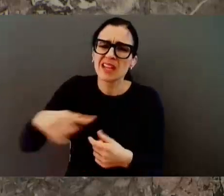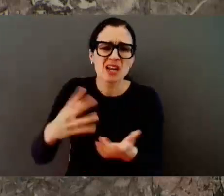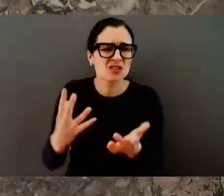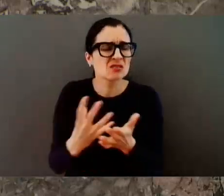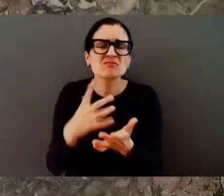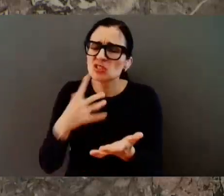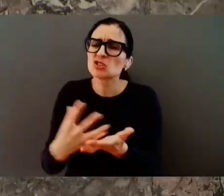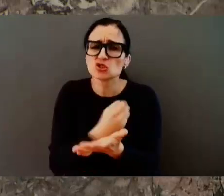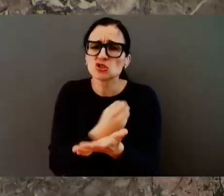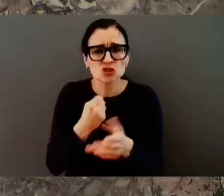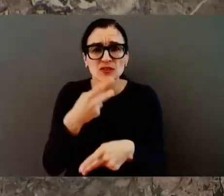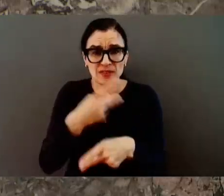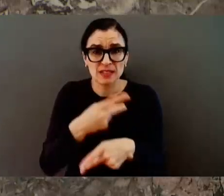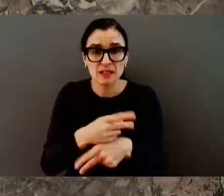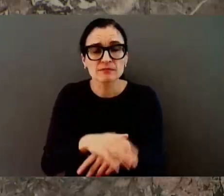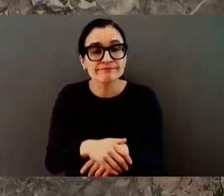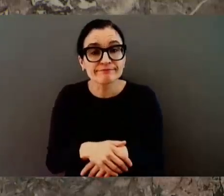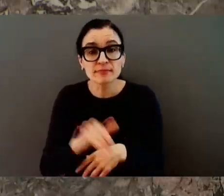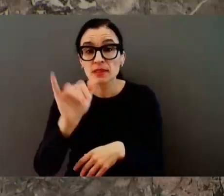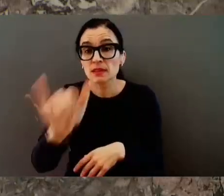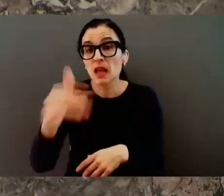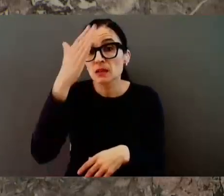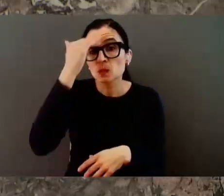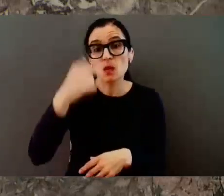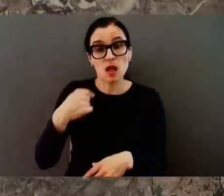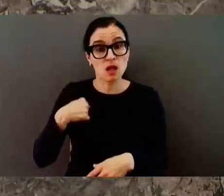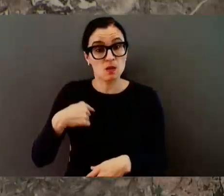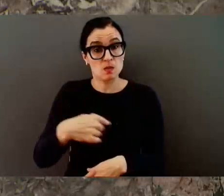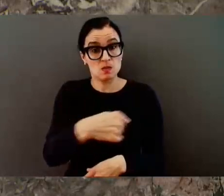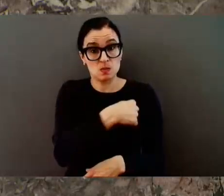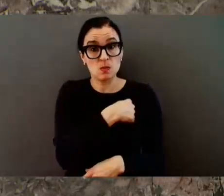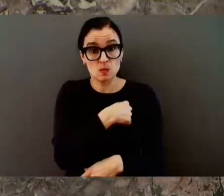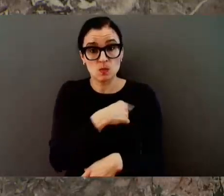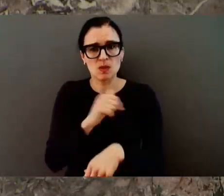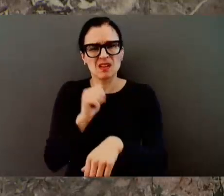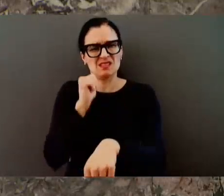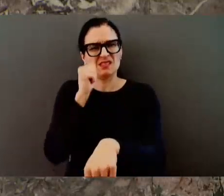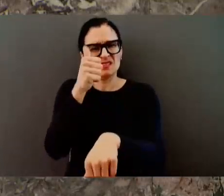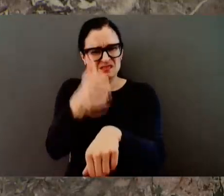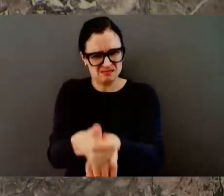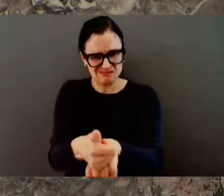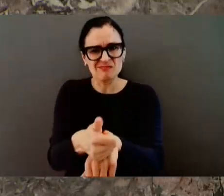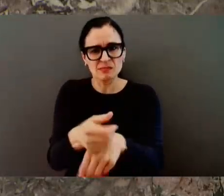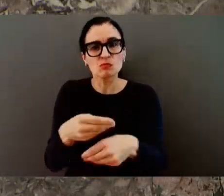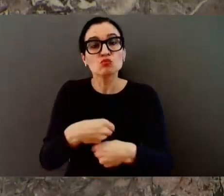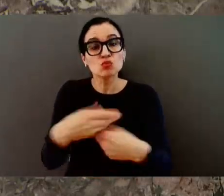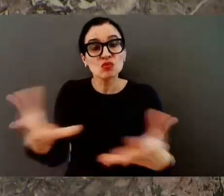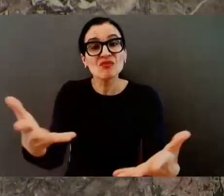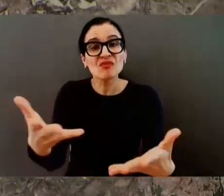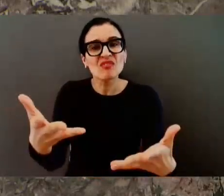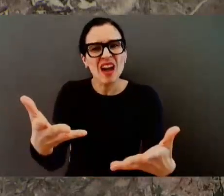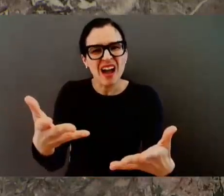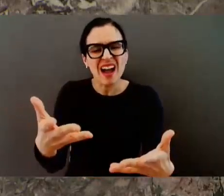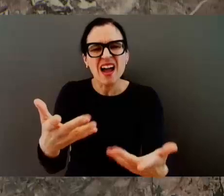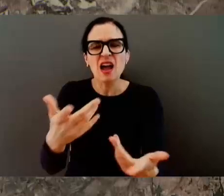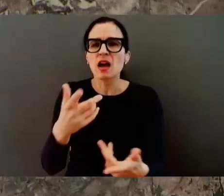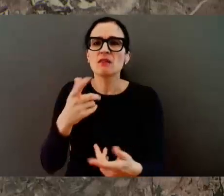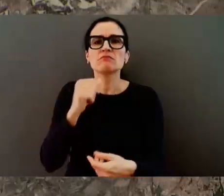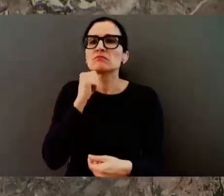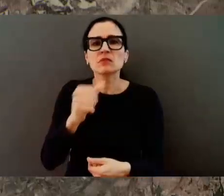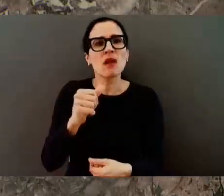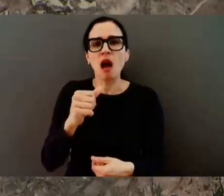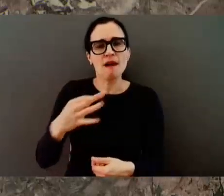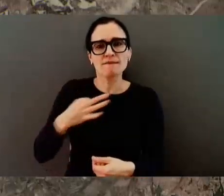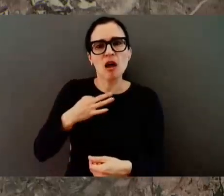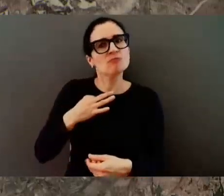to involuntary treatment under the Mental Health Act, provided the clarification for clinicians, psychiatrists, others,